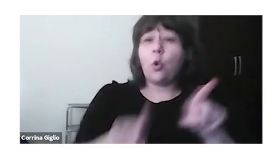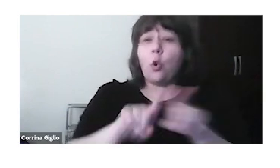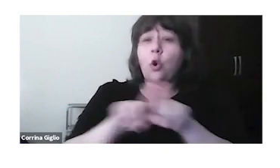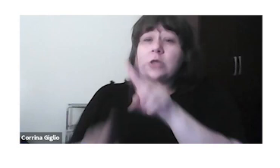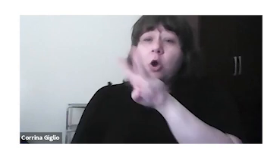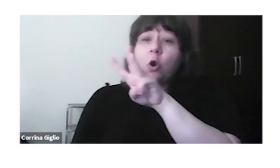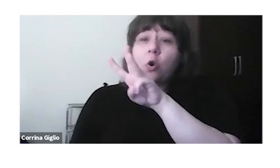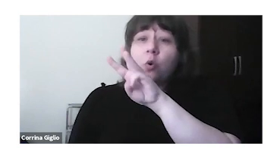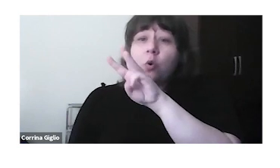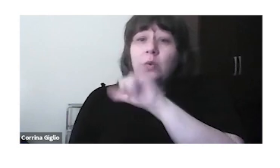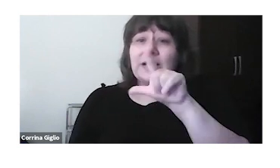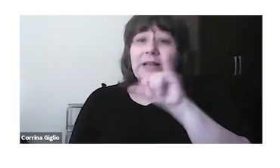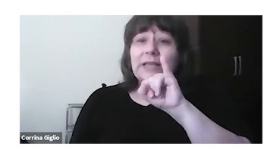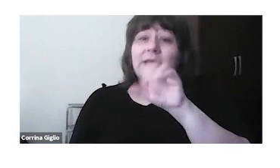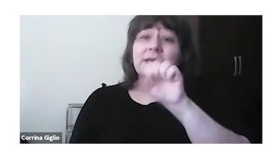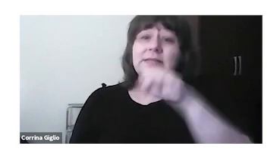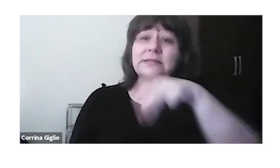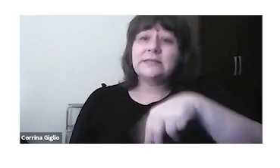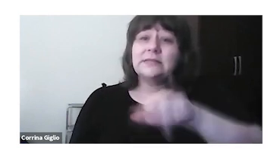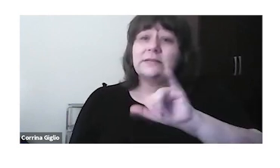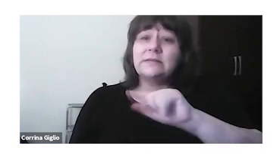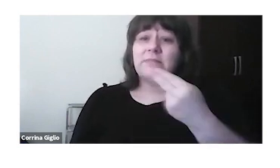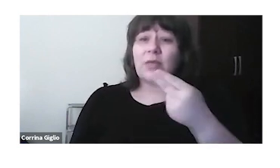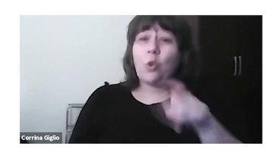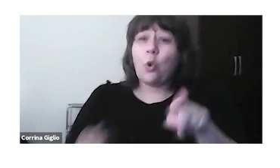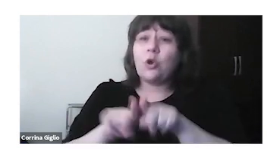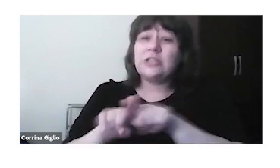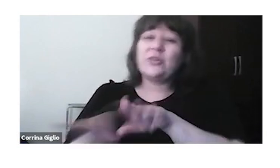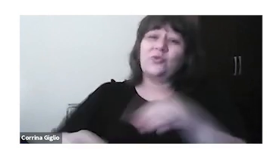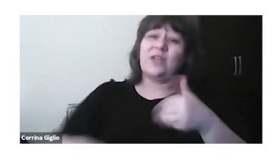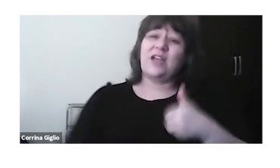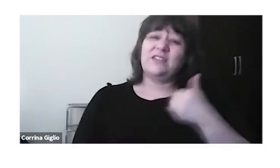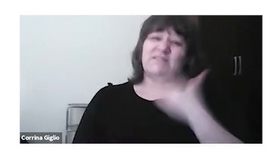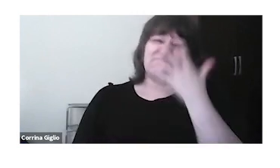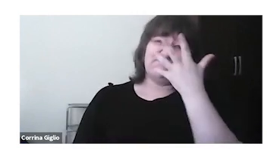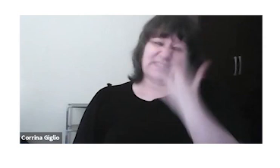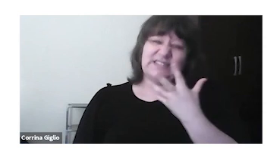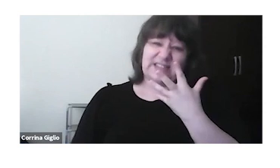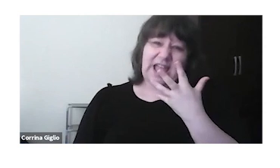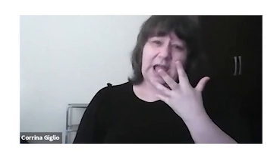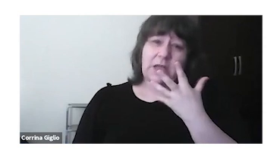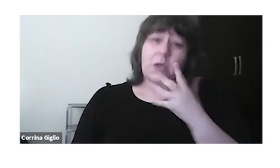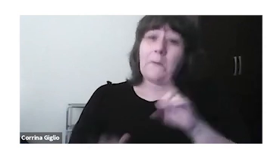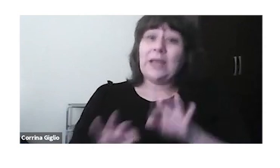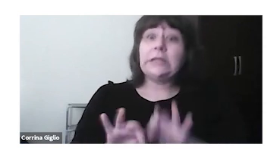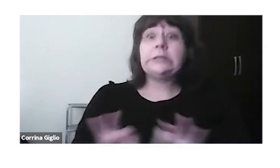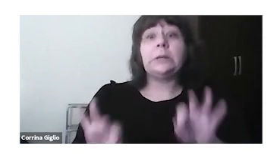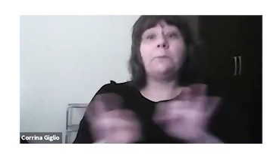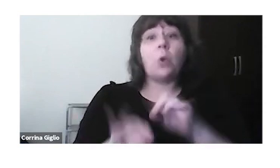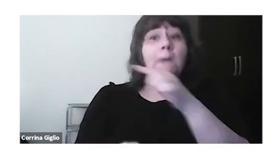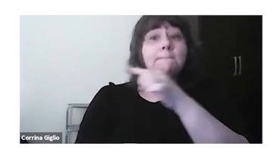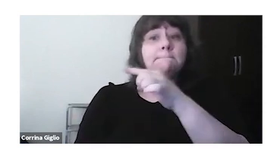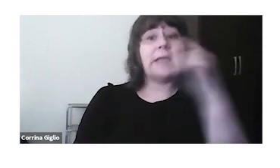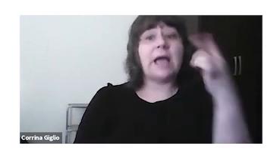quite young from complications from AIDS, HIV, but he was an important Black fashion designer. He went to FIT. Right